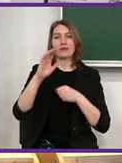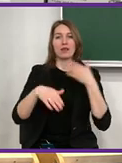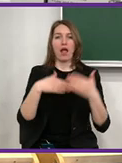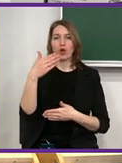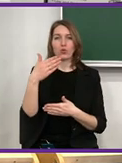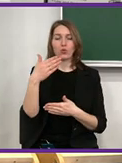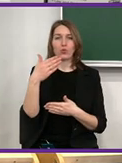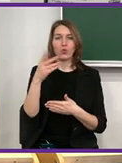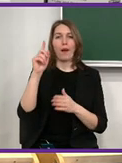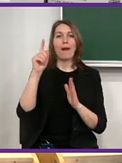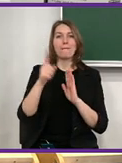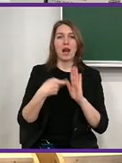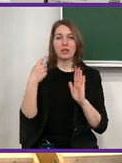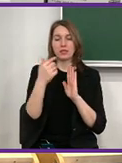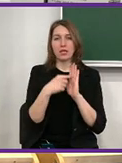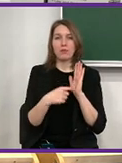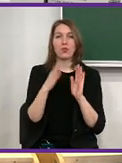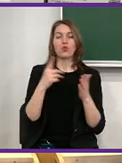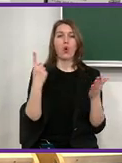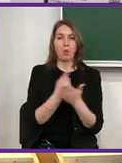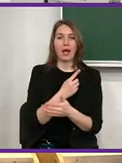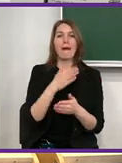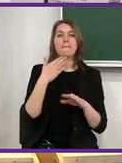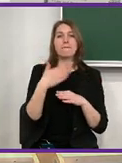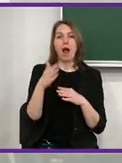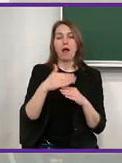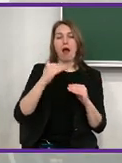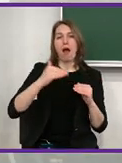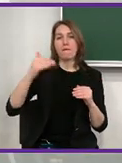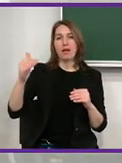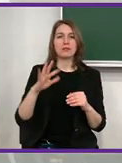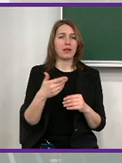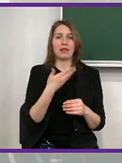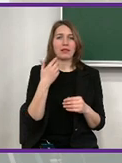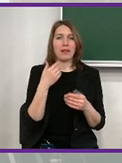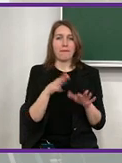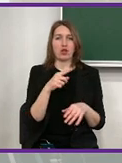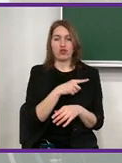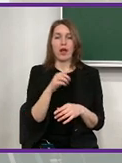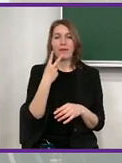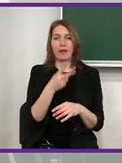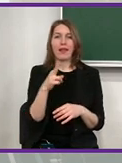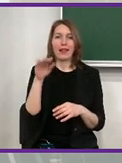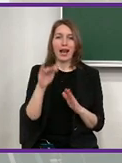that these requirements will apply also not only in Europe, but also beyond EU.